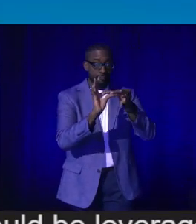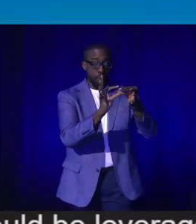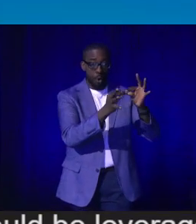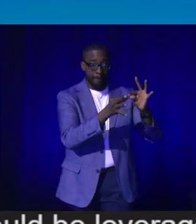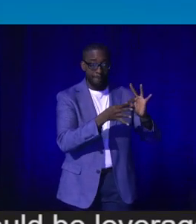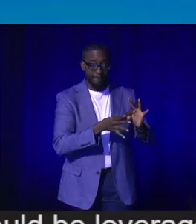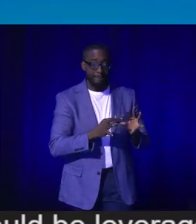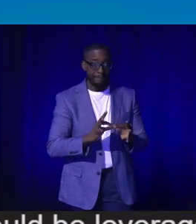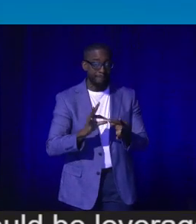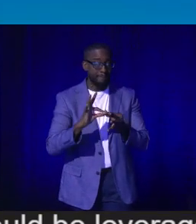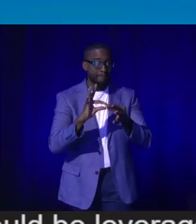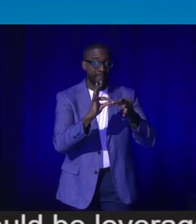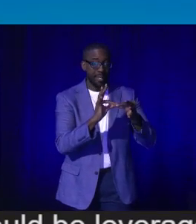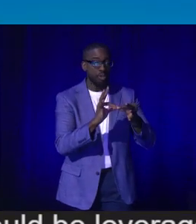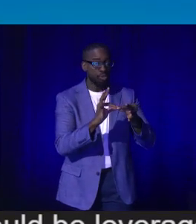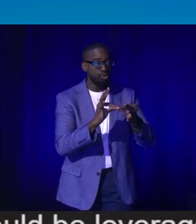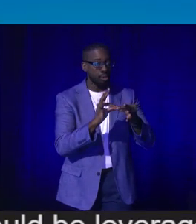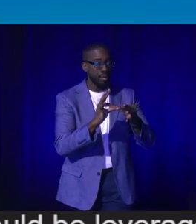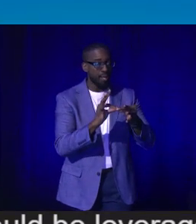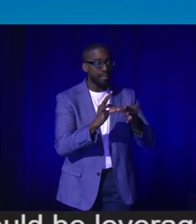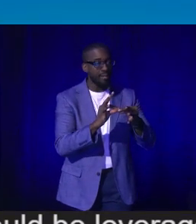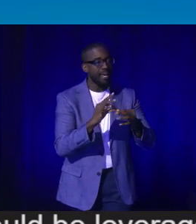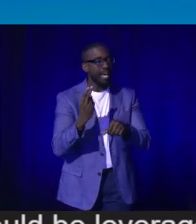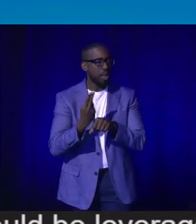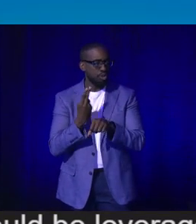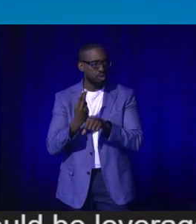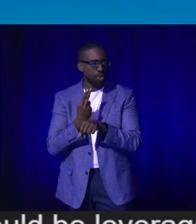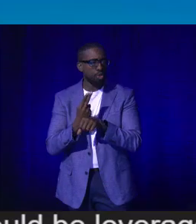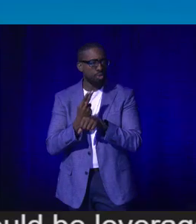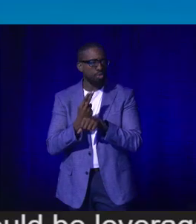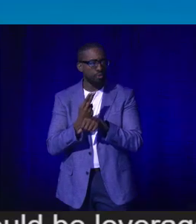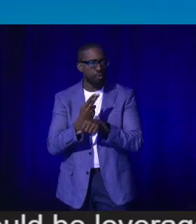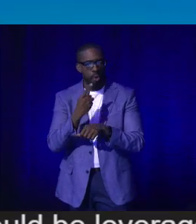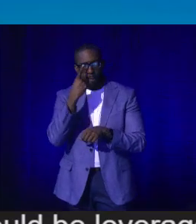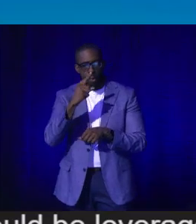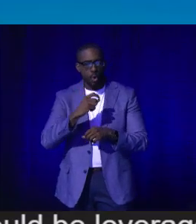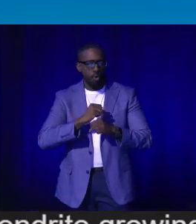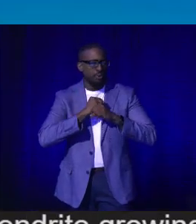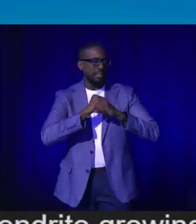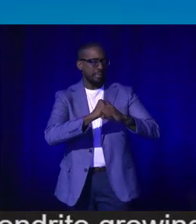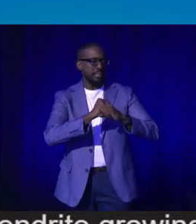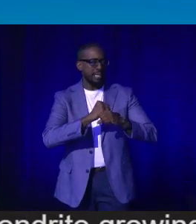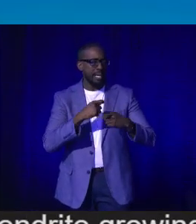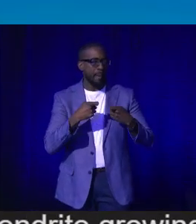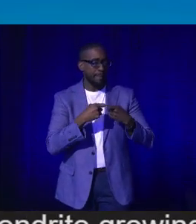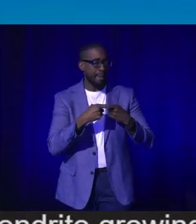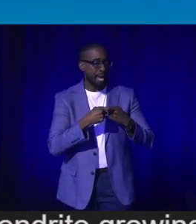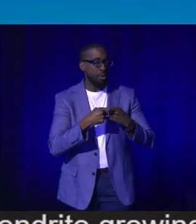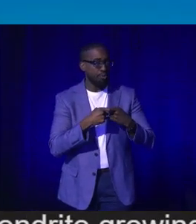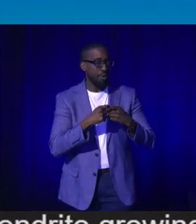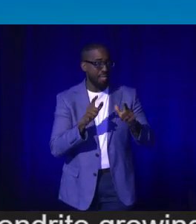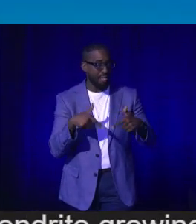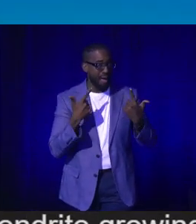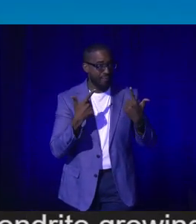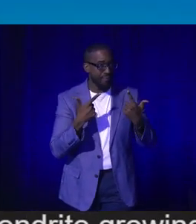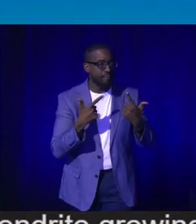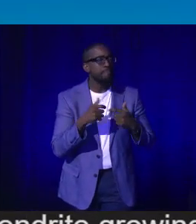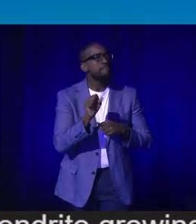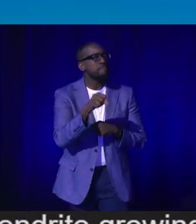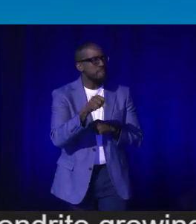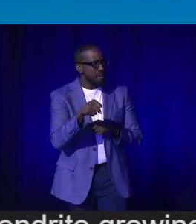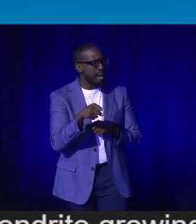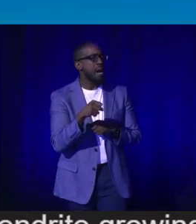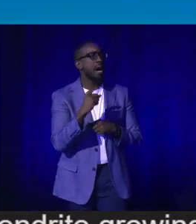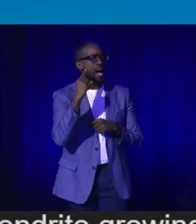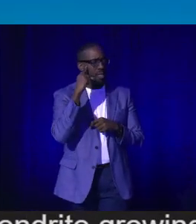electrolyte would be a lot more challenging than a liquid, for example. Yes, I think this was like an early expectation of solid-state batteries, although